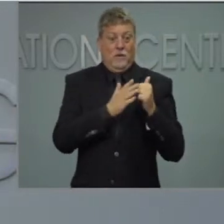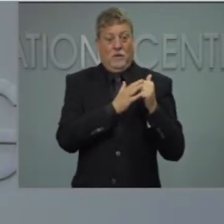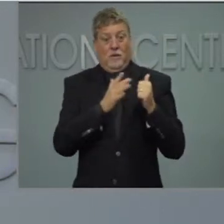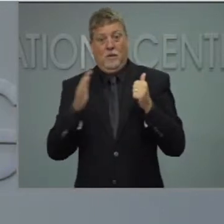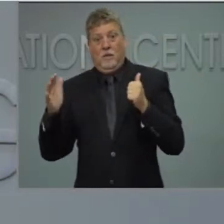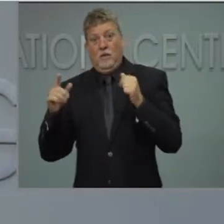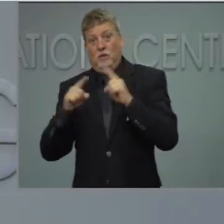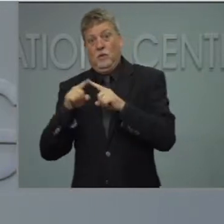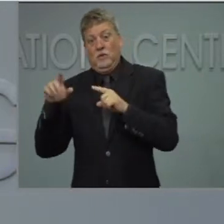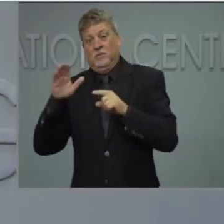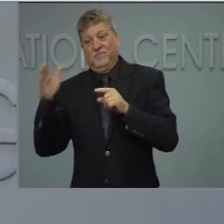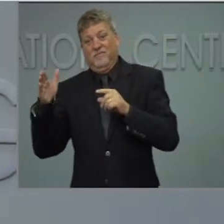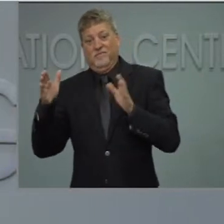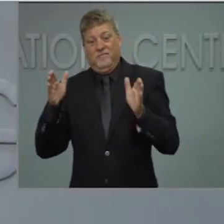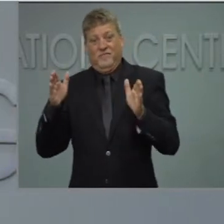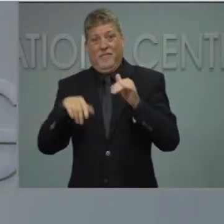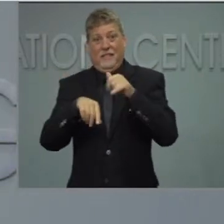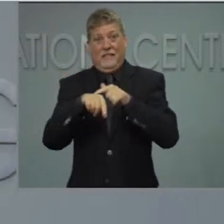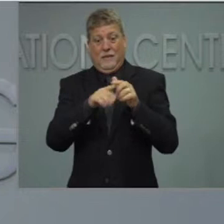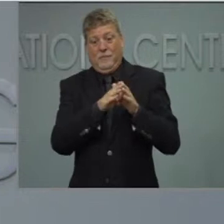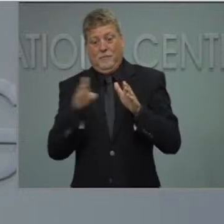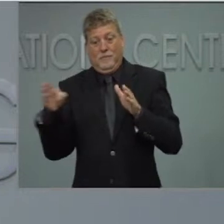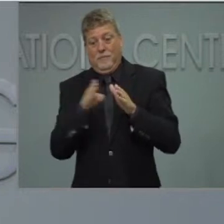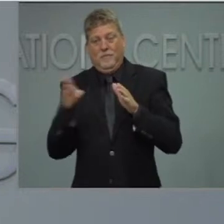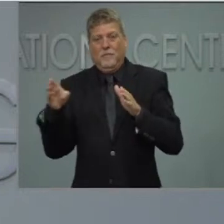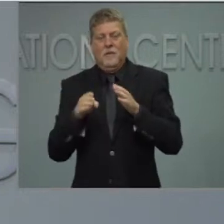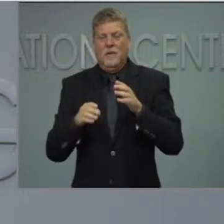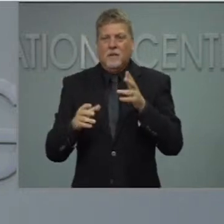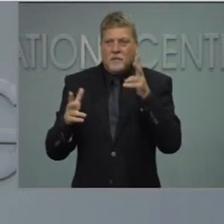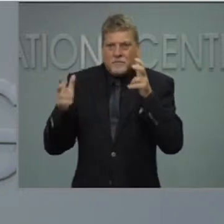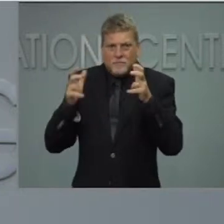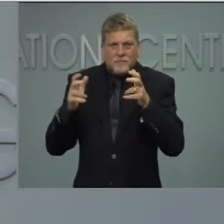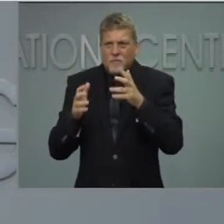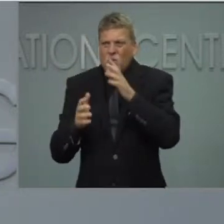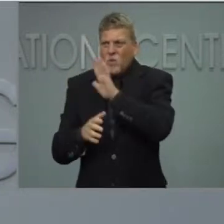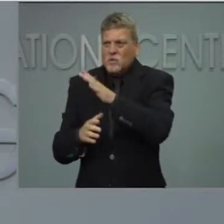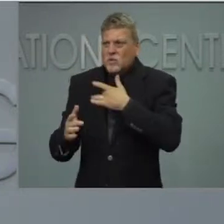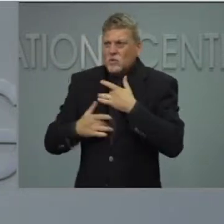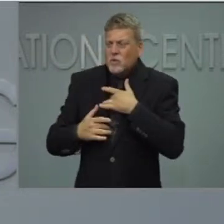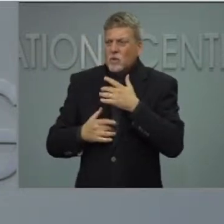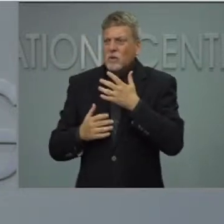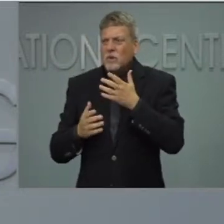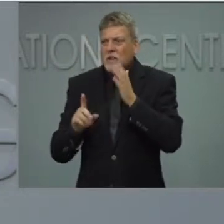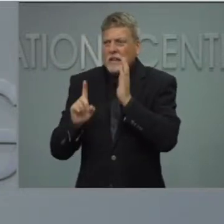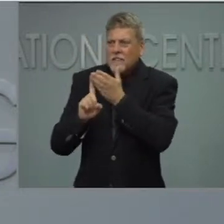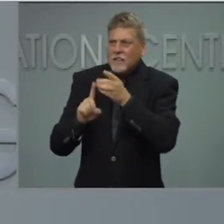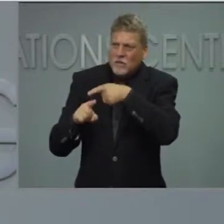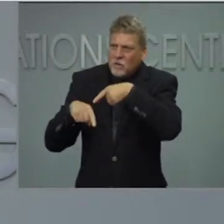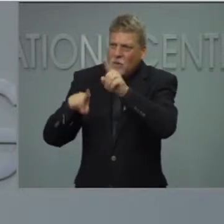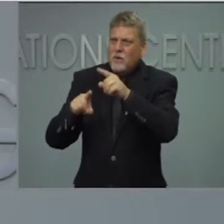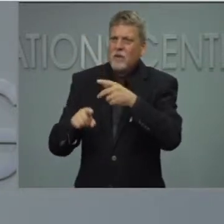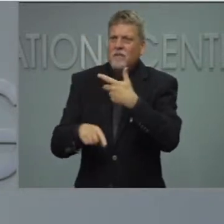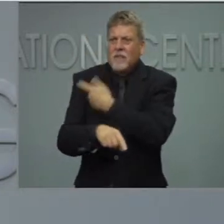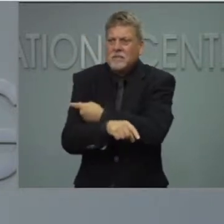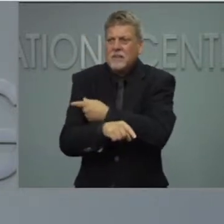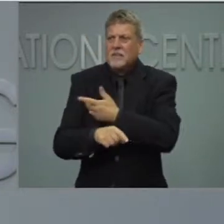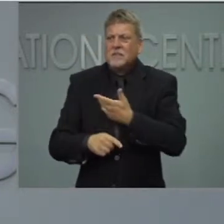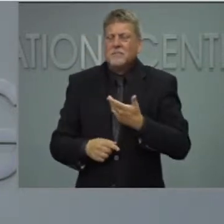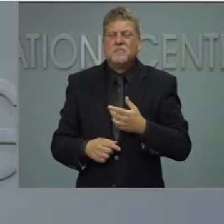with people, to hear their concerns, and to convince them to get vaccinated. Dr. Cohen, would you want to add to that?